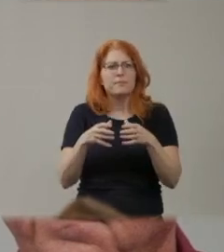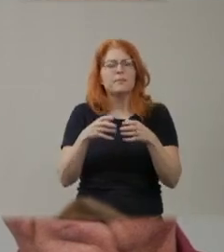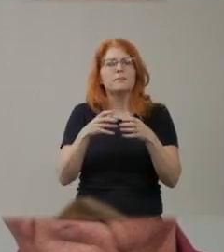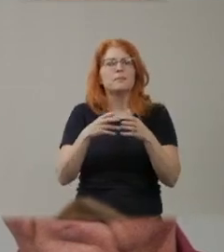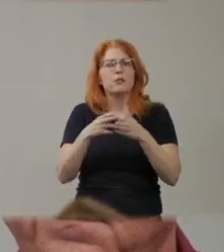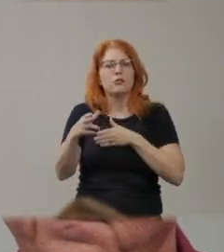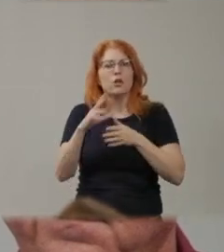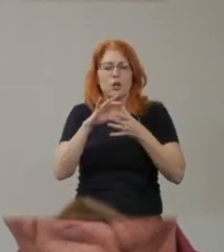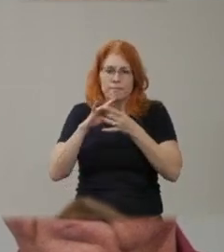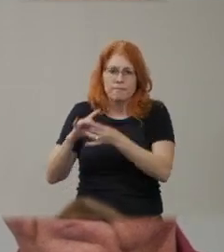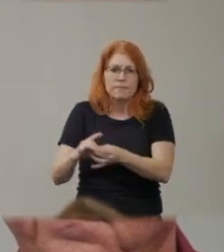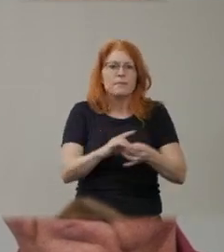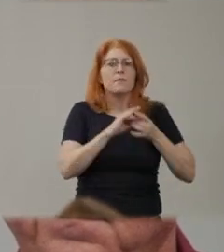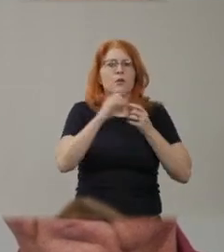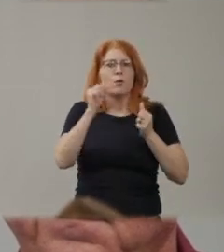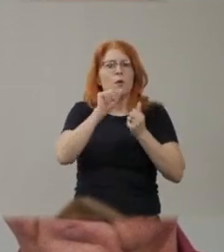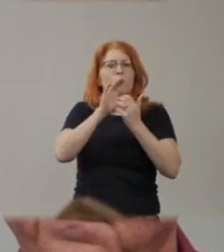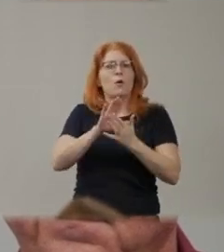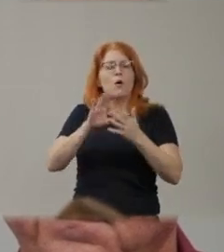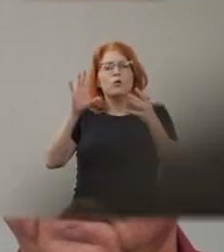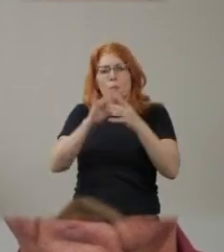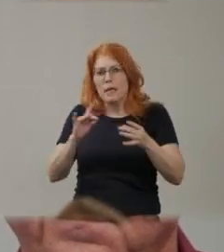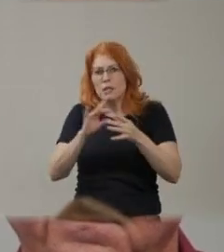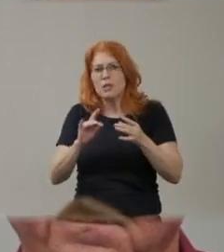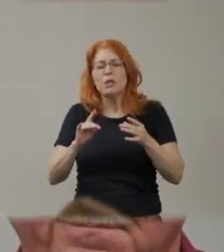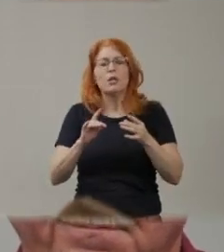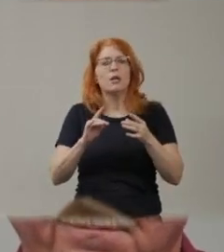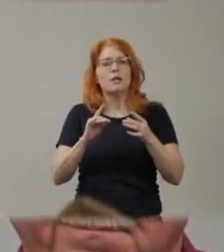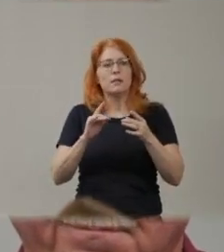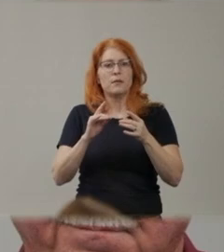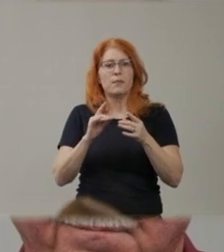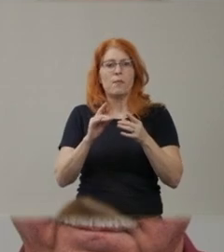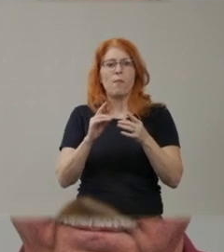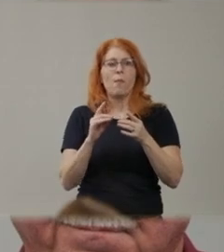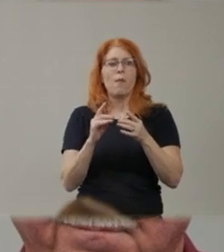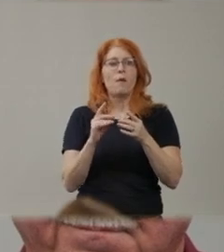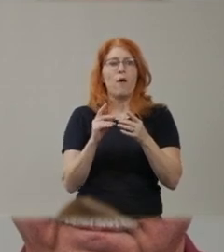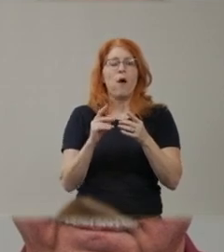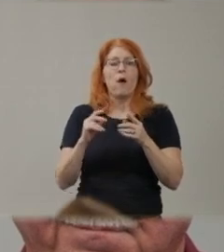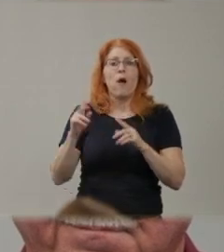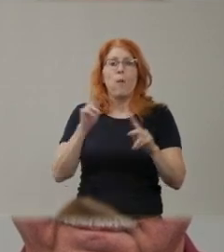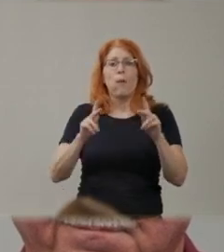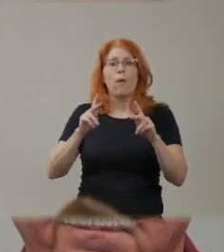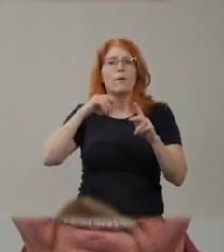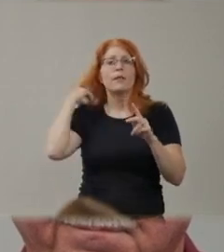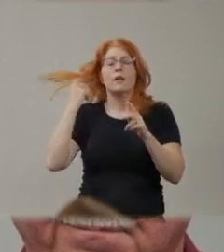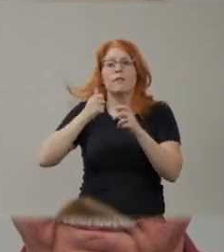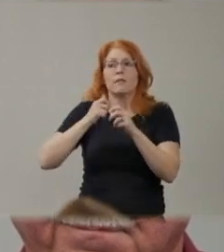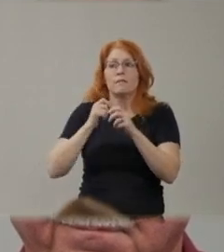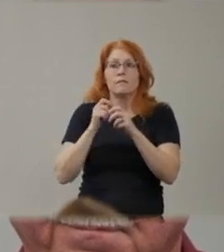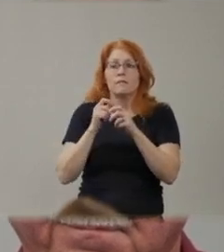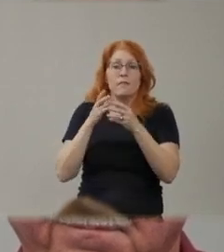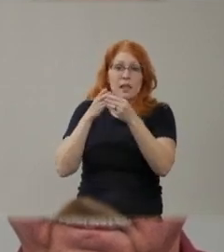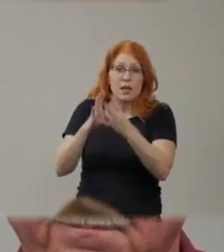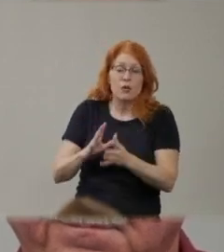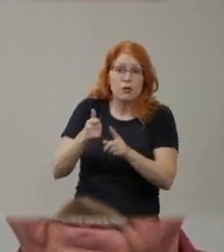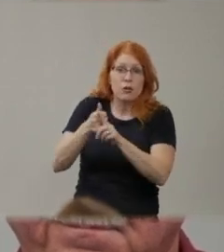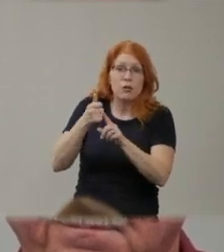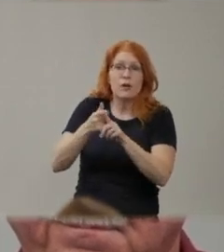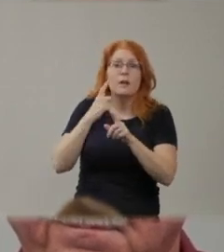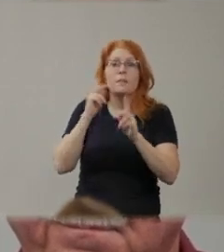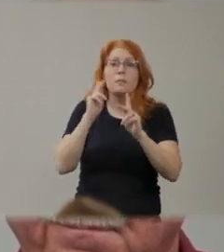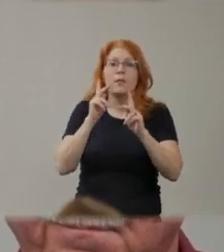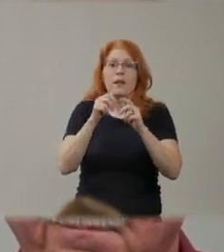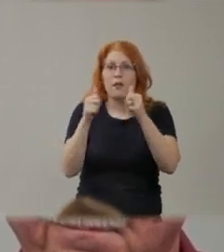you're unified in your approach and your messaging, making sure that anyone that follows you, if you're a leader in any one of your